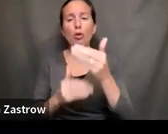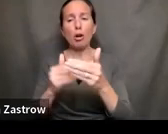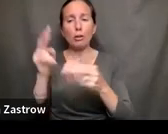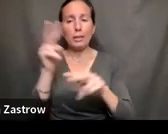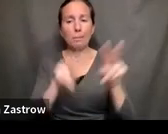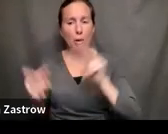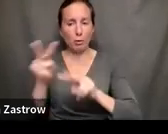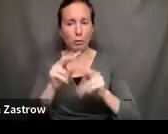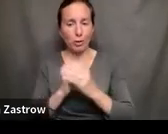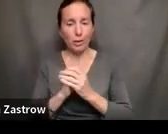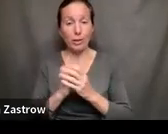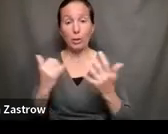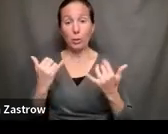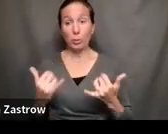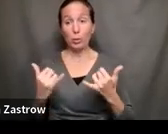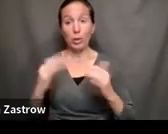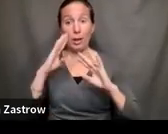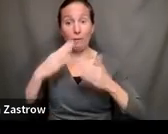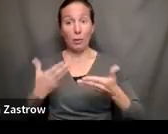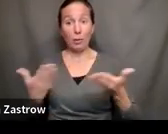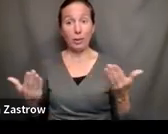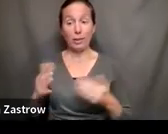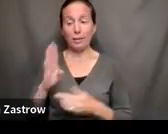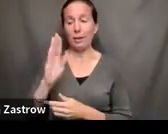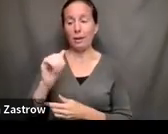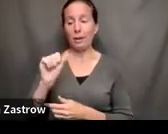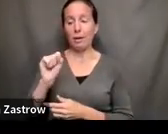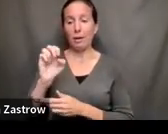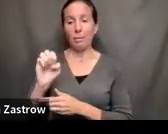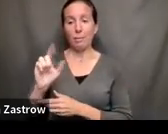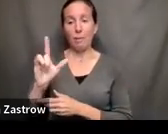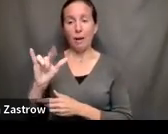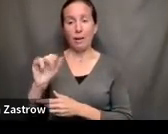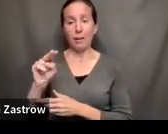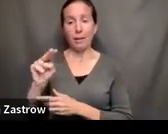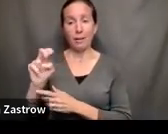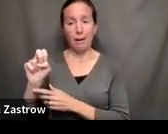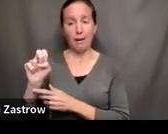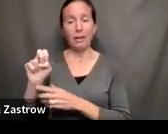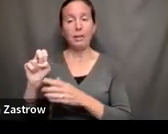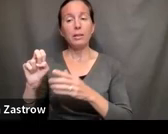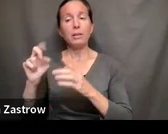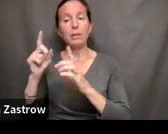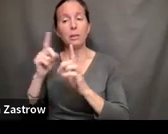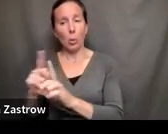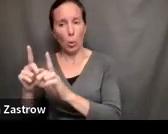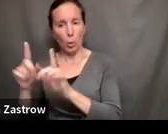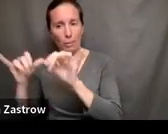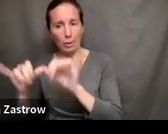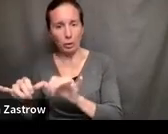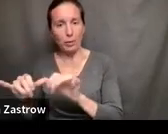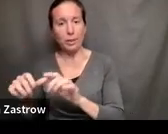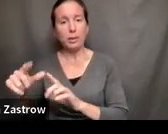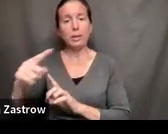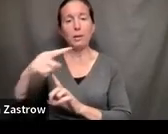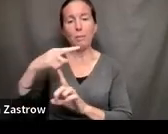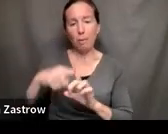going to focus on these two things, our baseline and goal measurement and progress